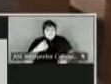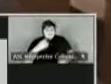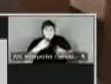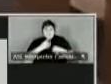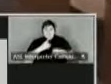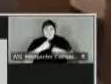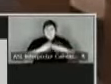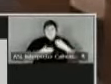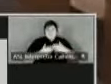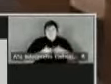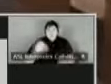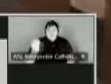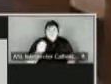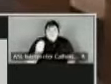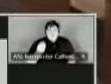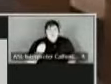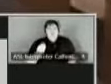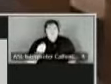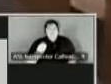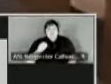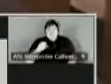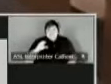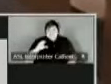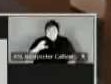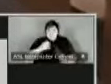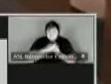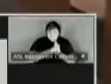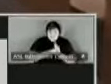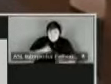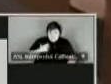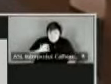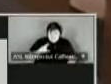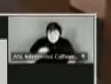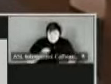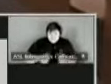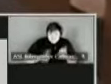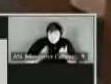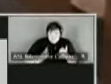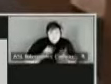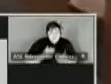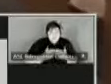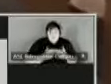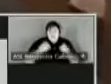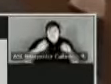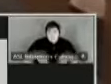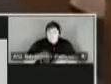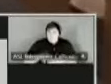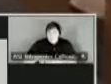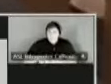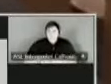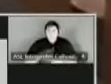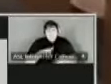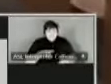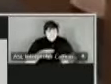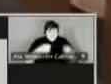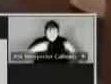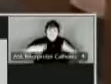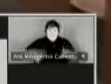any errors in the data are serious, and we know that they cannot happen again. We regret that we're in this